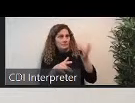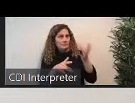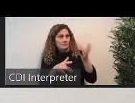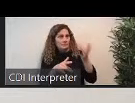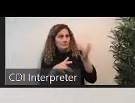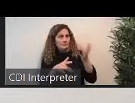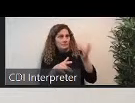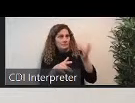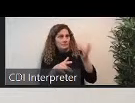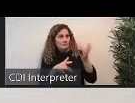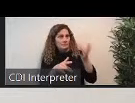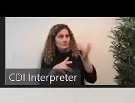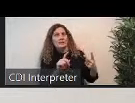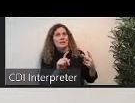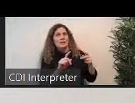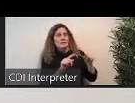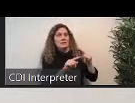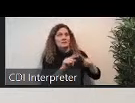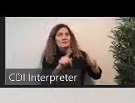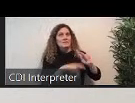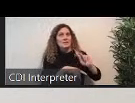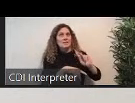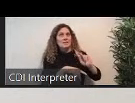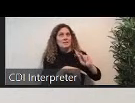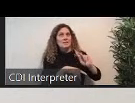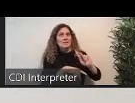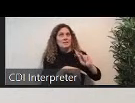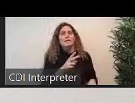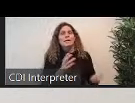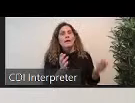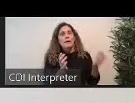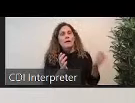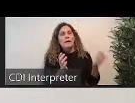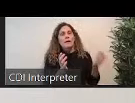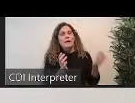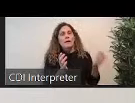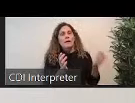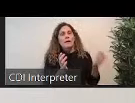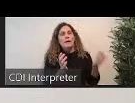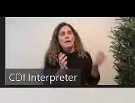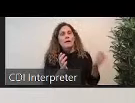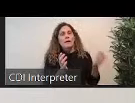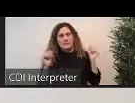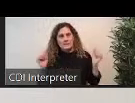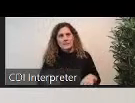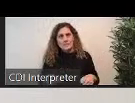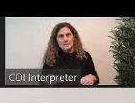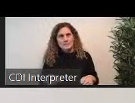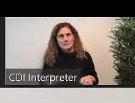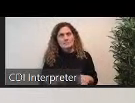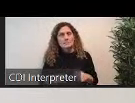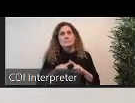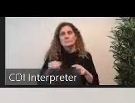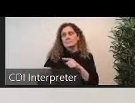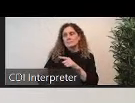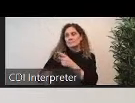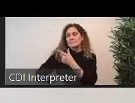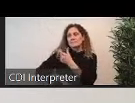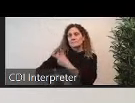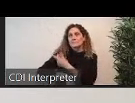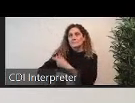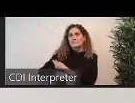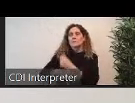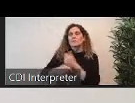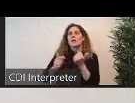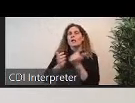unclear whether they evade the stronger immunity provided by the vaccine, specifically the Pfizer and Moderna vaccine.